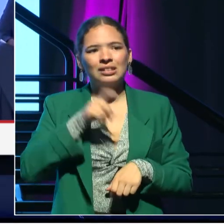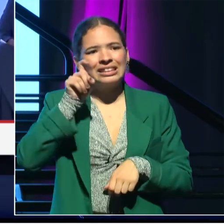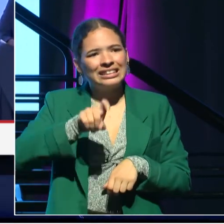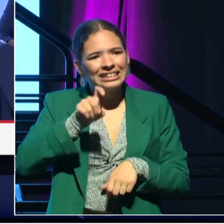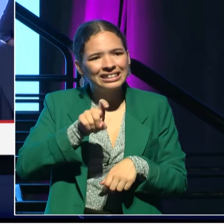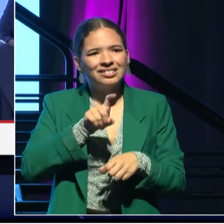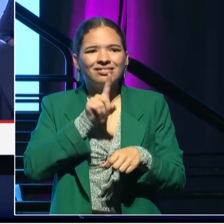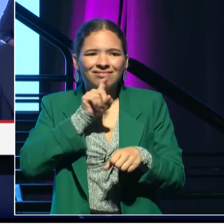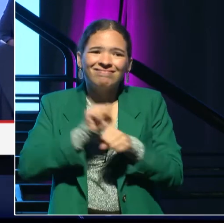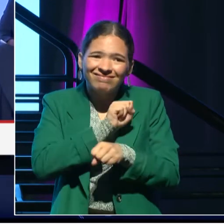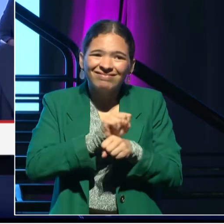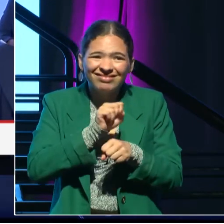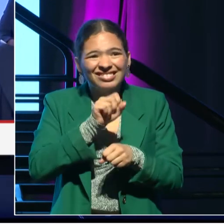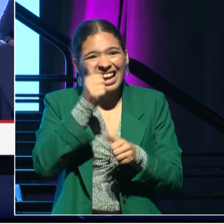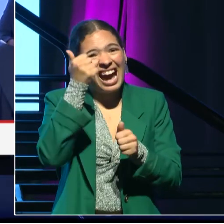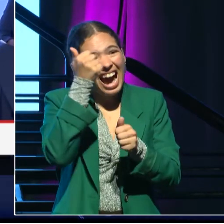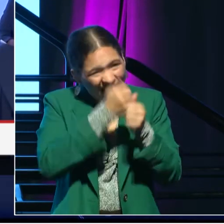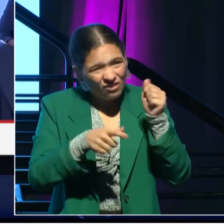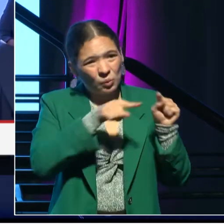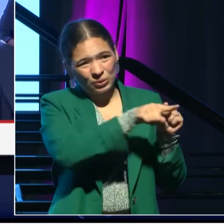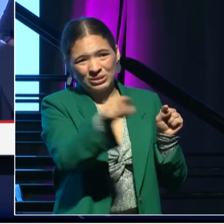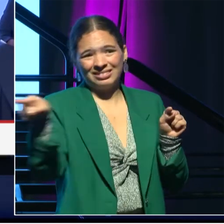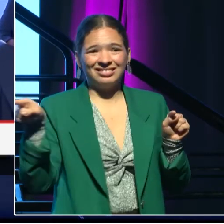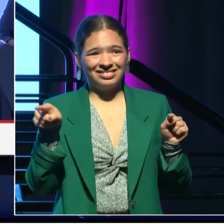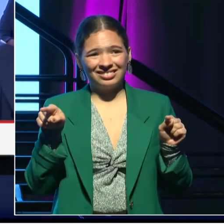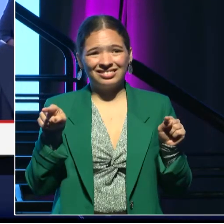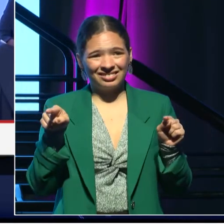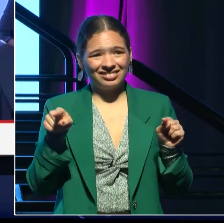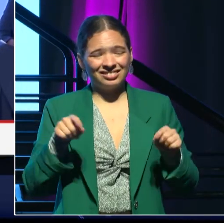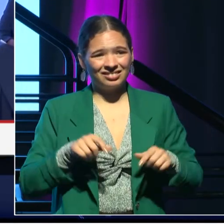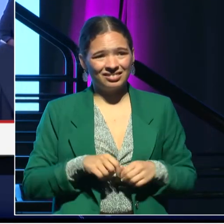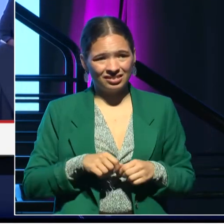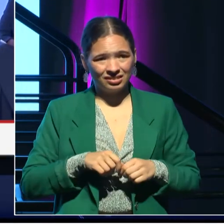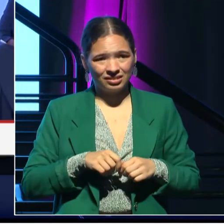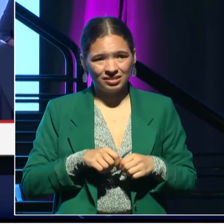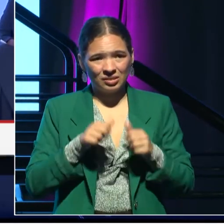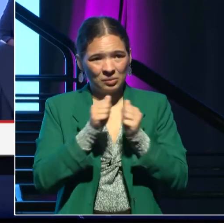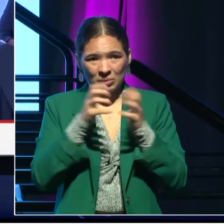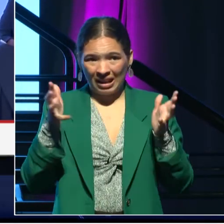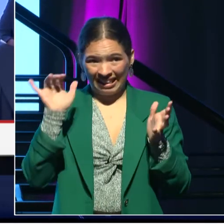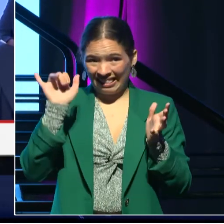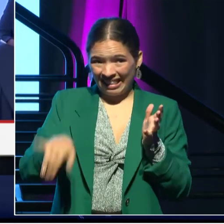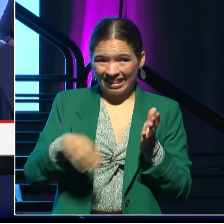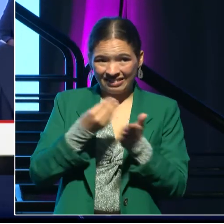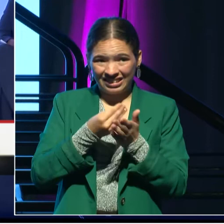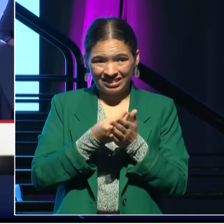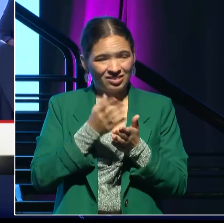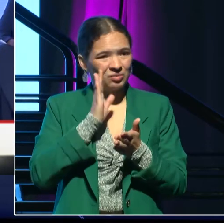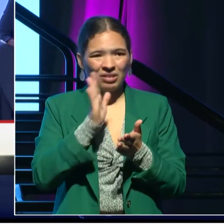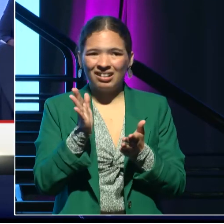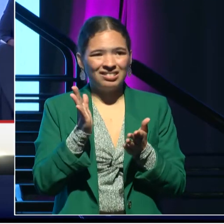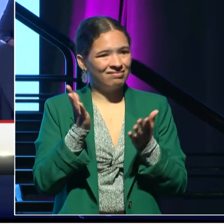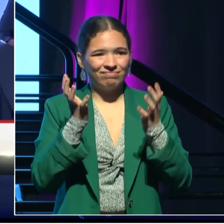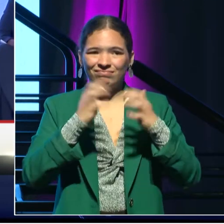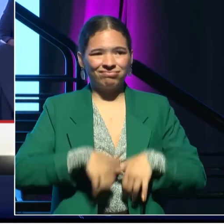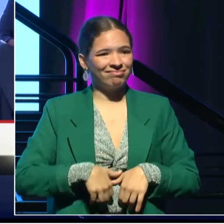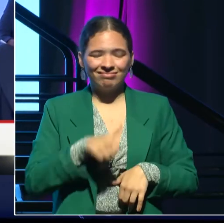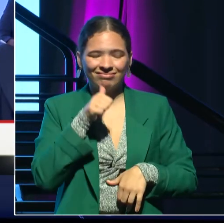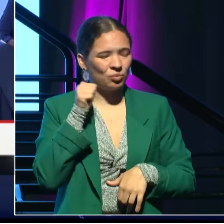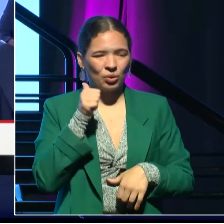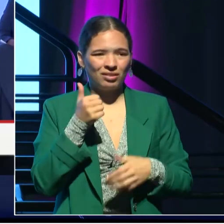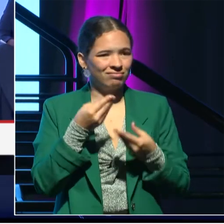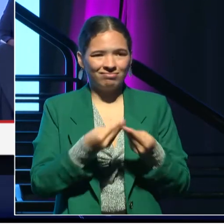make this thing go away. I just feel so strongly about the role of economics, tying it back to opportunities, tying it back to